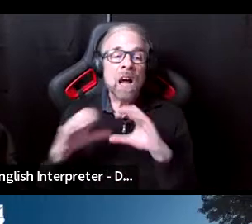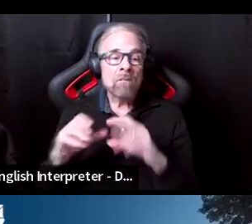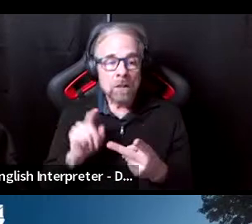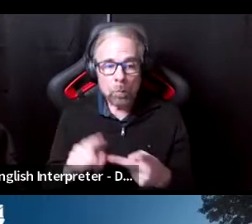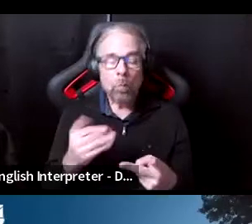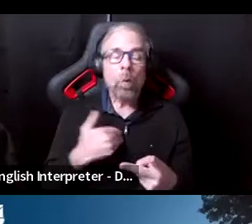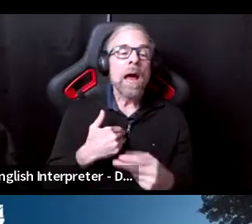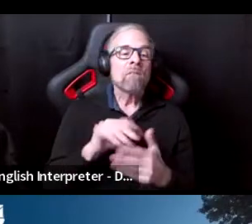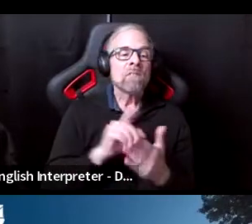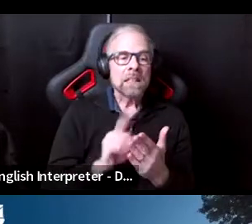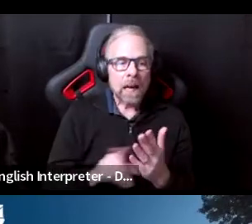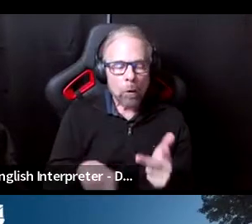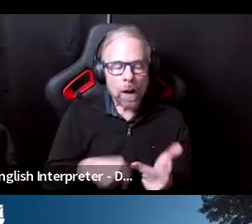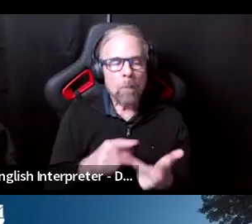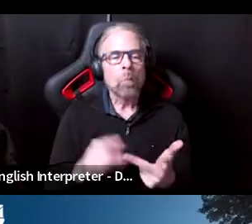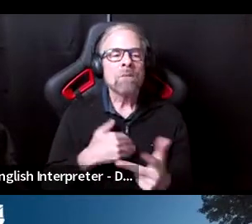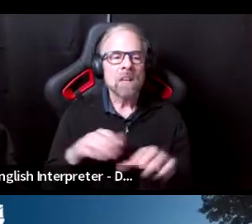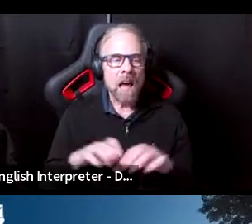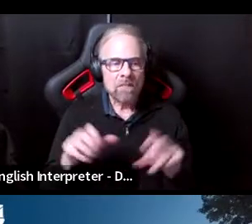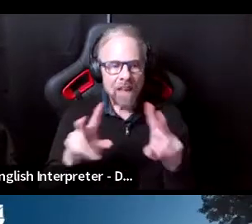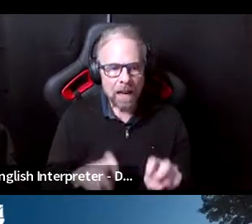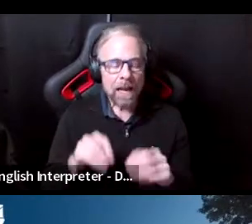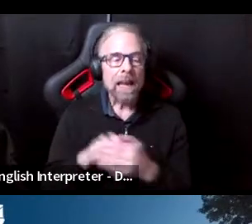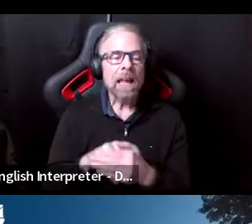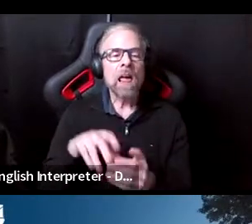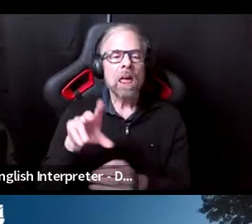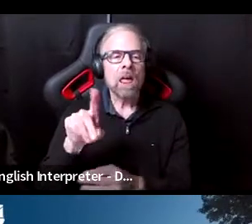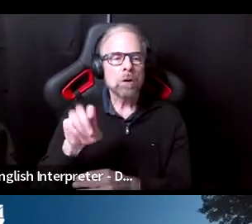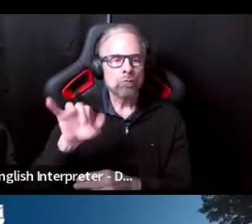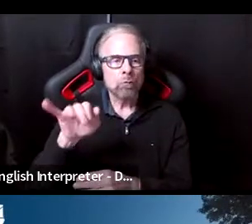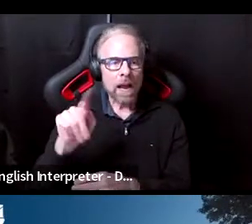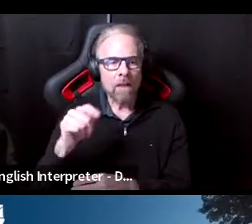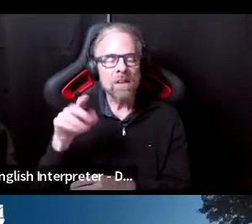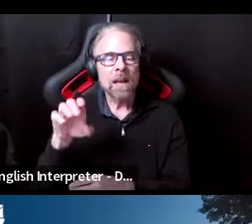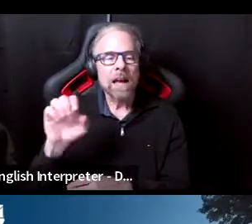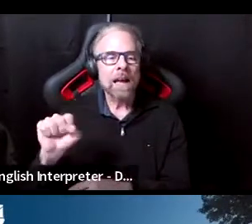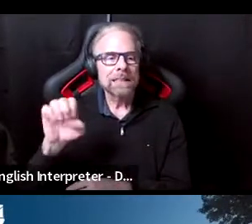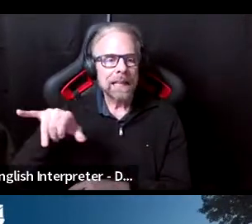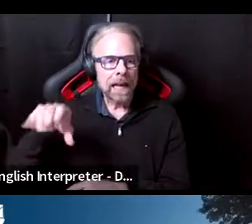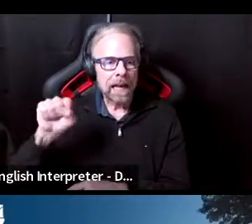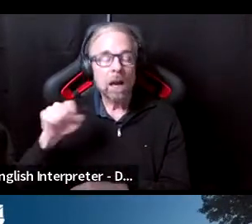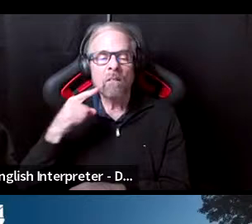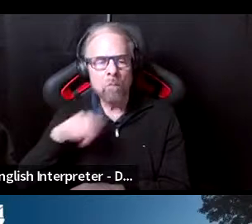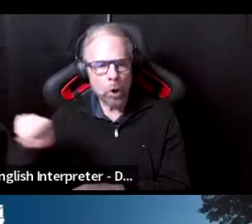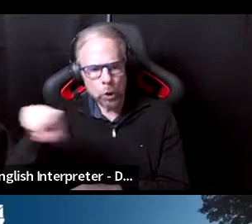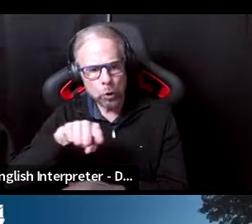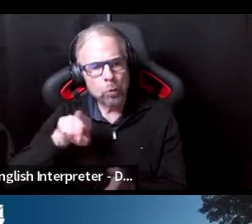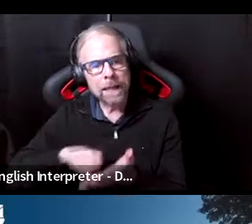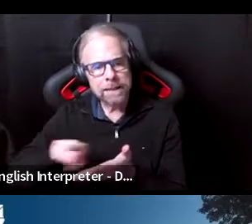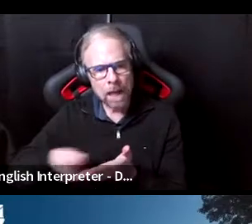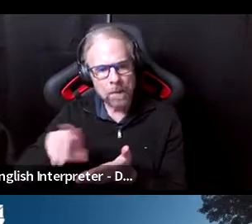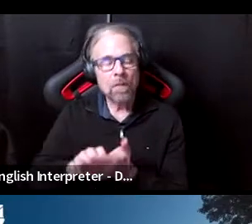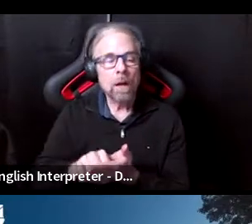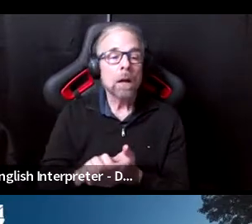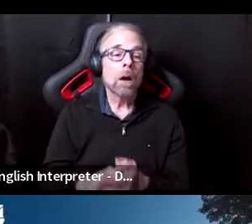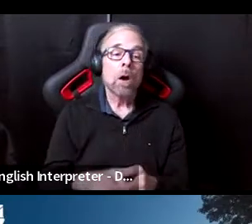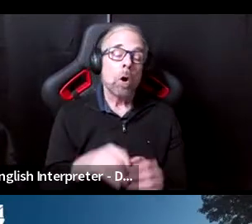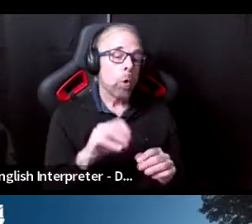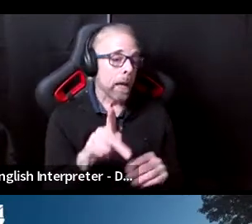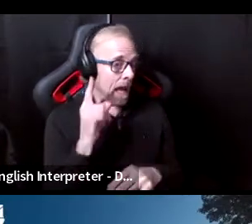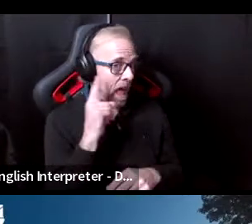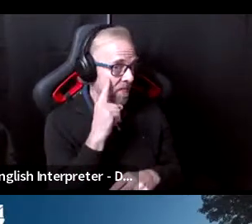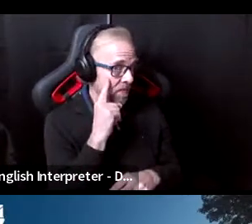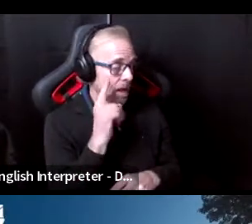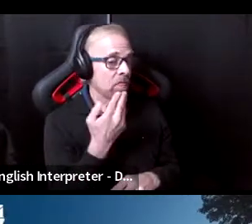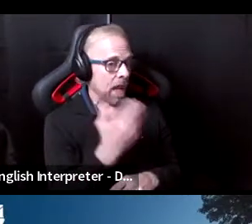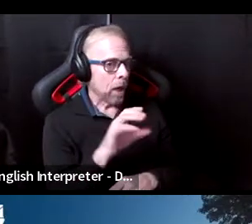done the analysis in our draft EIS for you to look at. Thank you, Chris. And I believe there is a follow-up to this